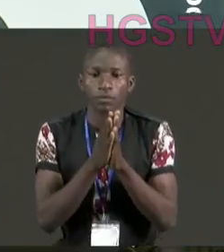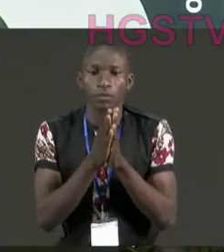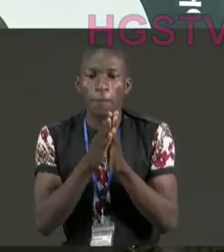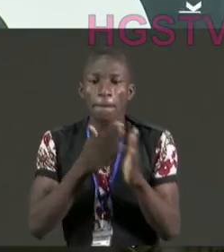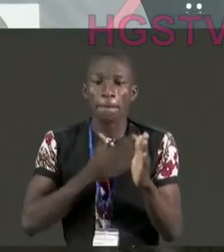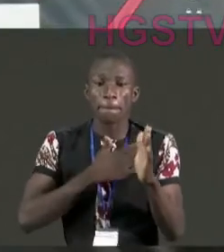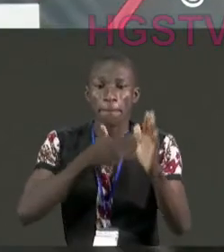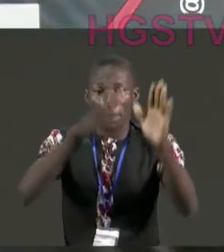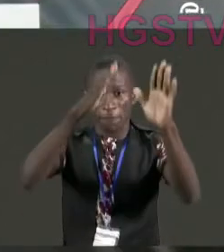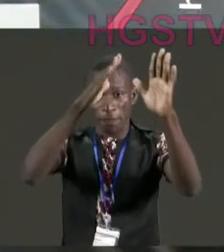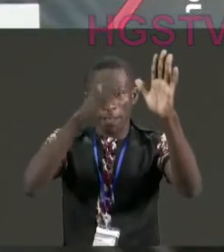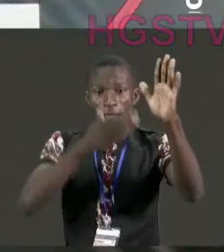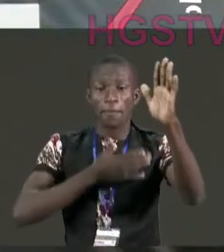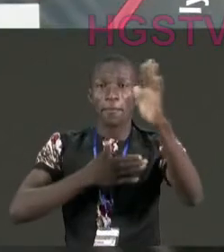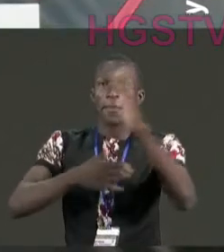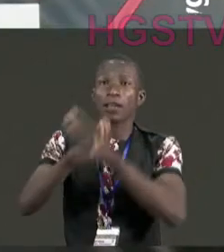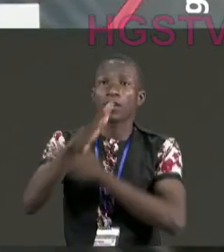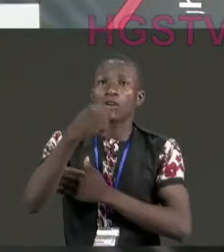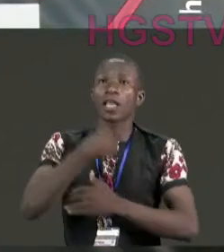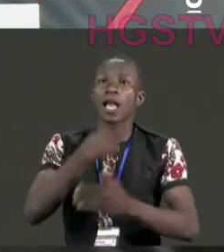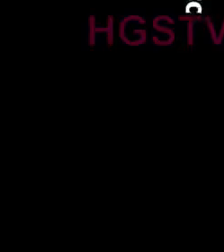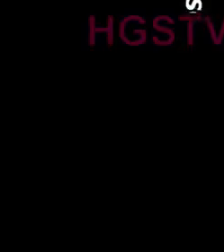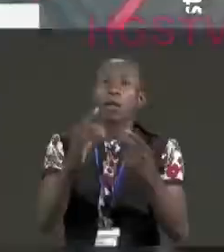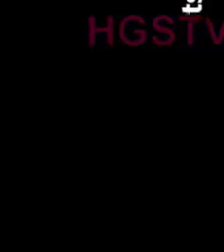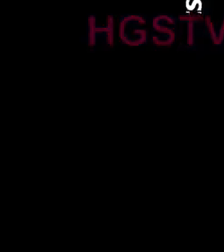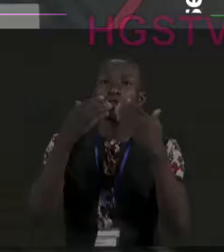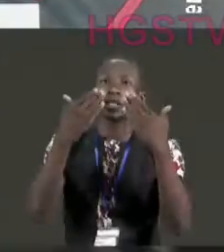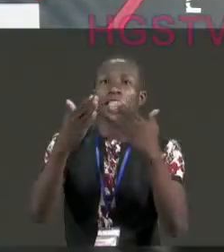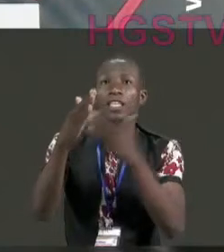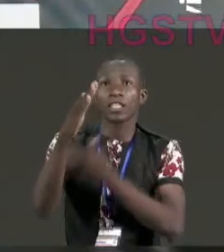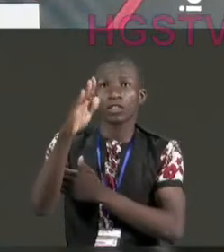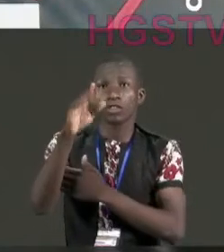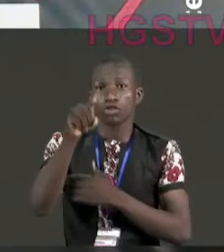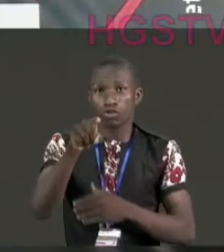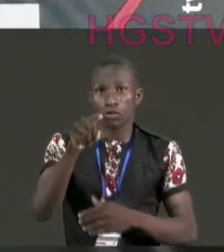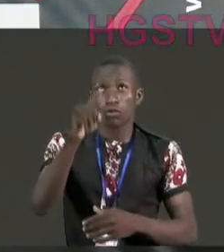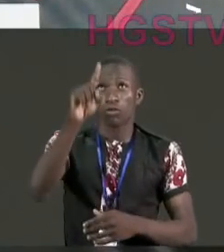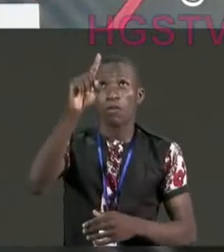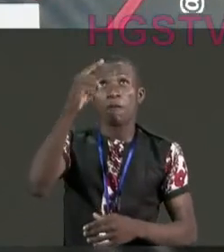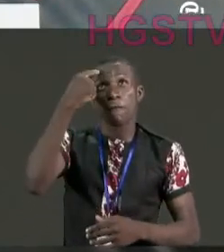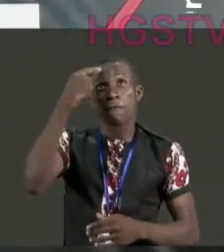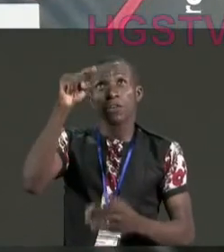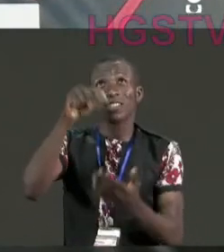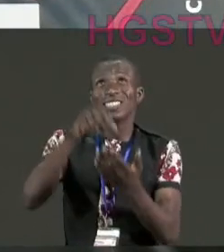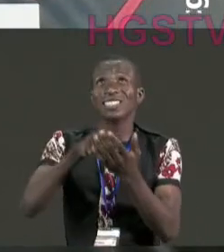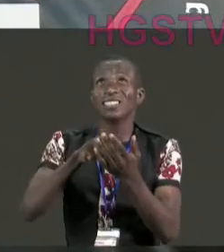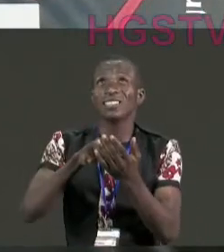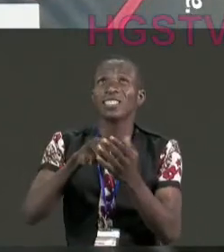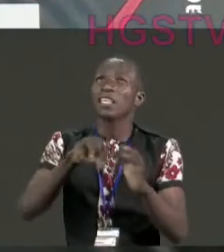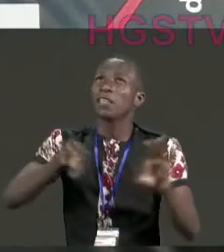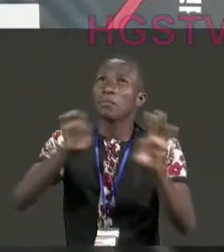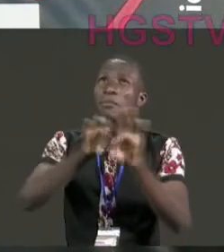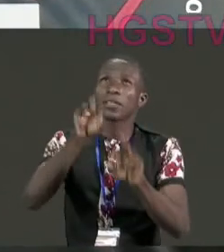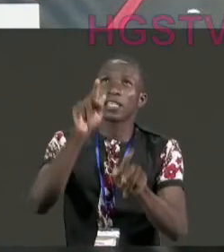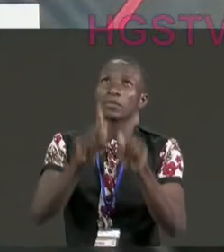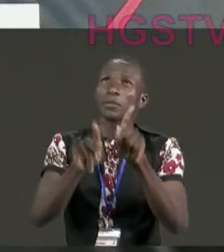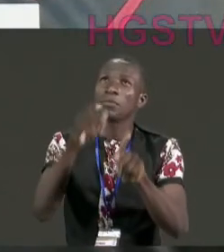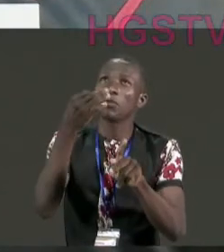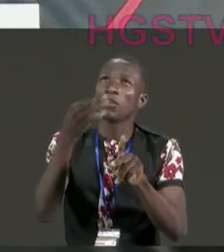My Father, my God, I want to thank you for these precious people, the disciples of the Lord Jesus